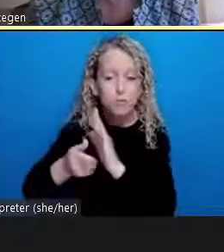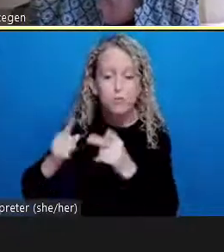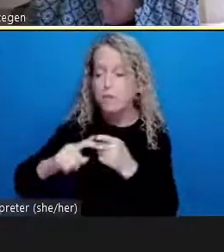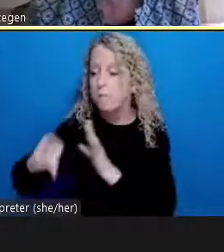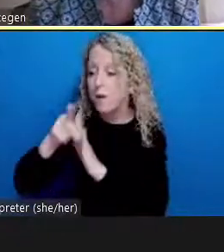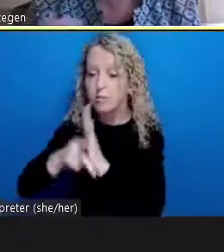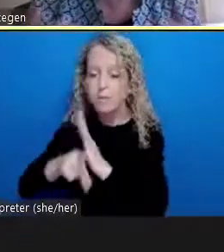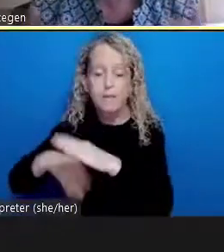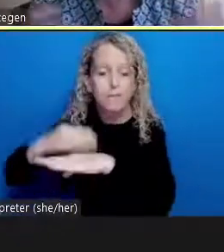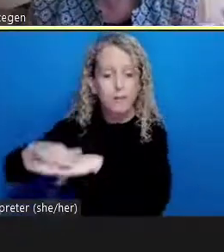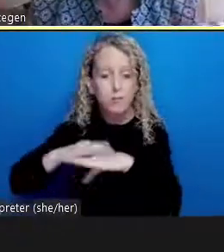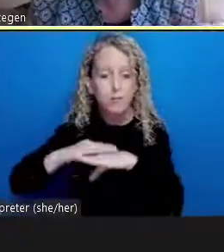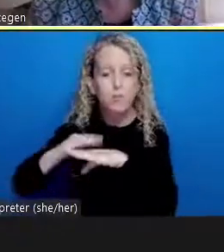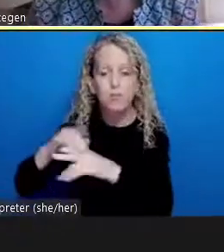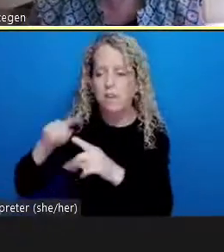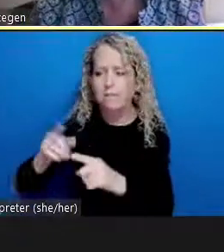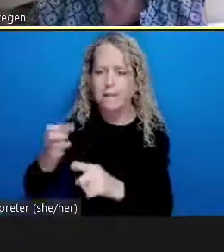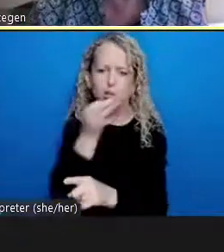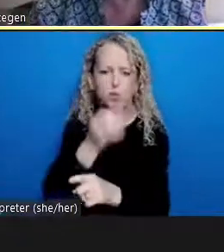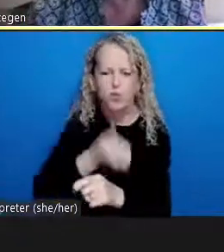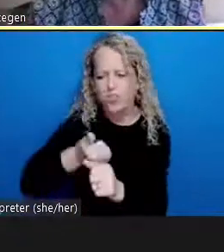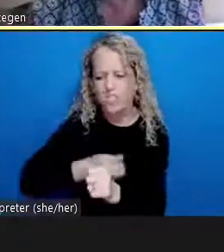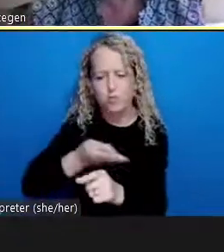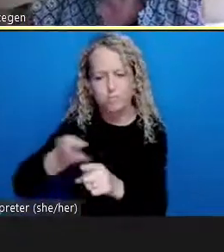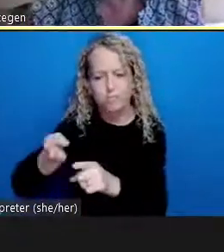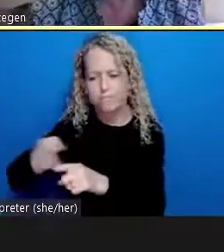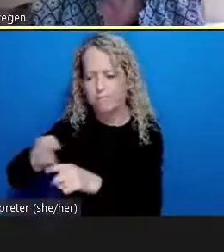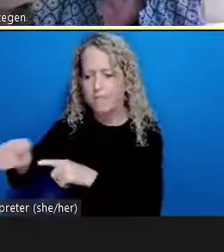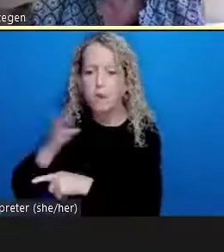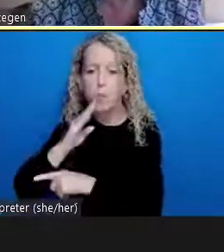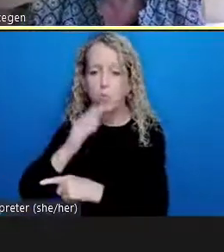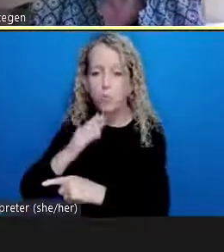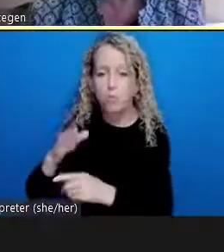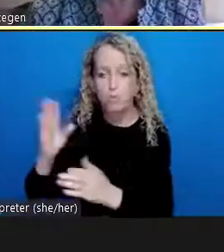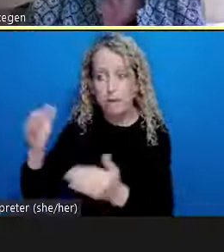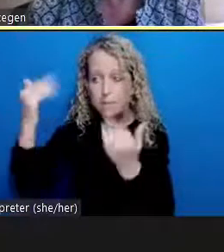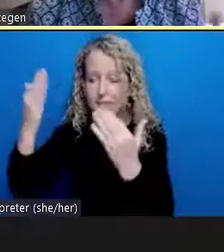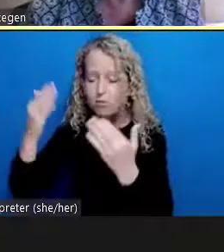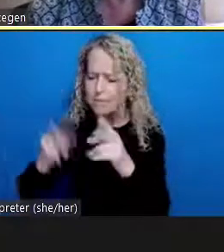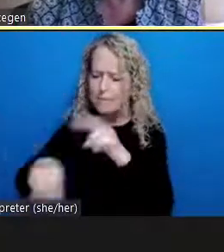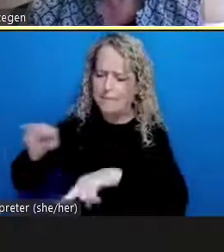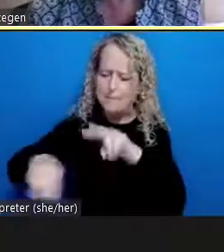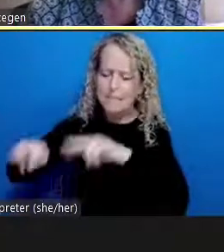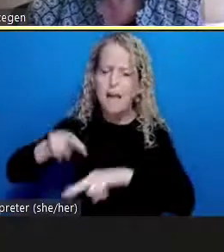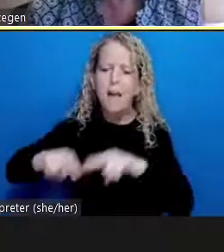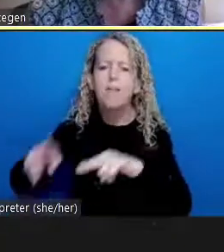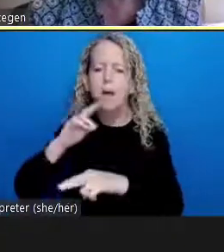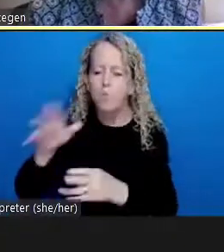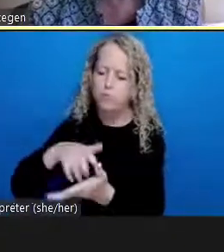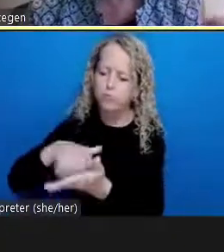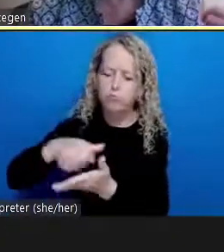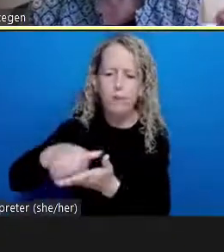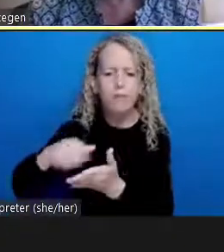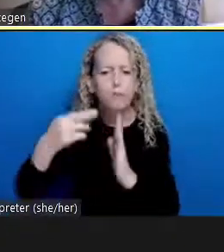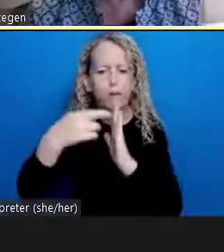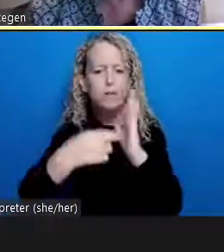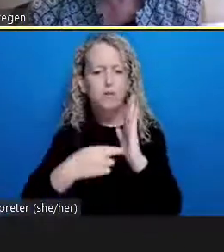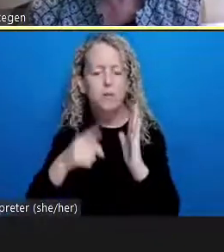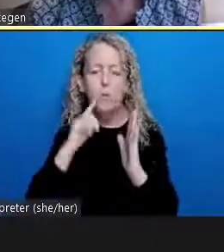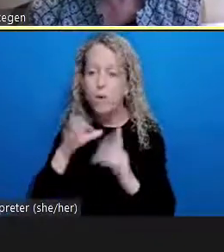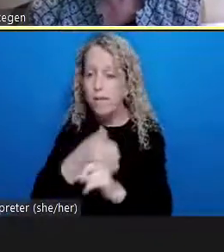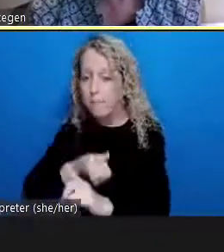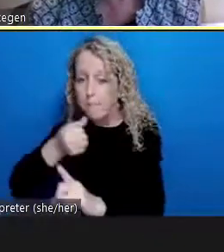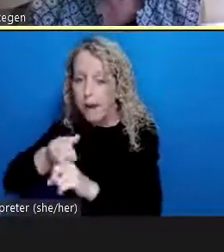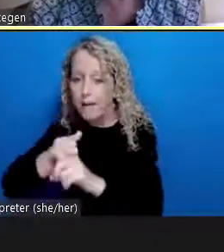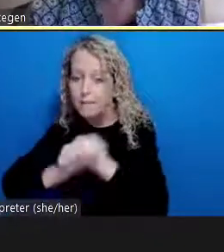domain experts to review all the recommendations and draft regulations, conduct the impact assessments, do